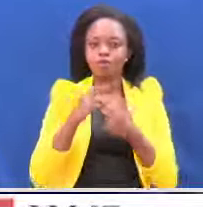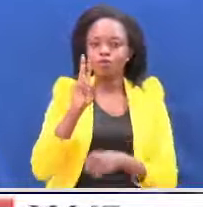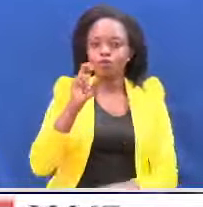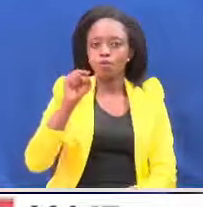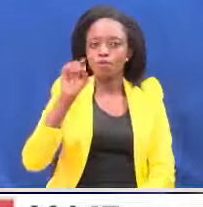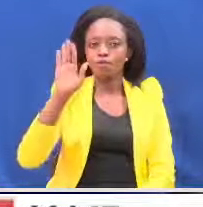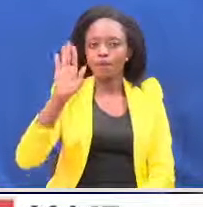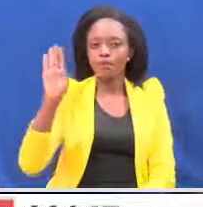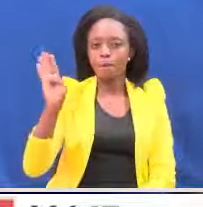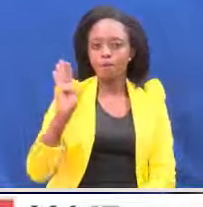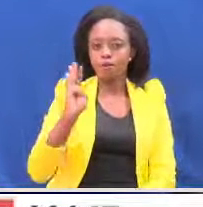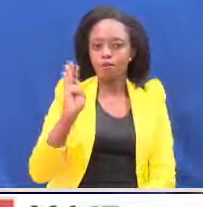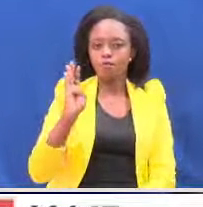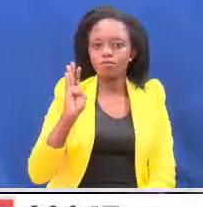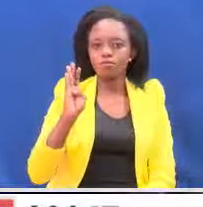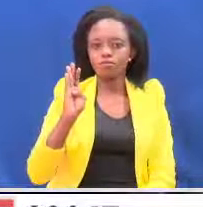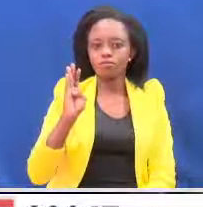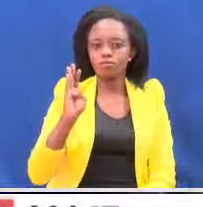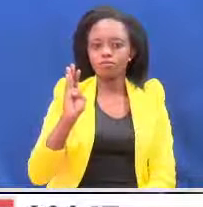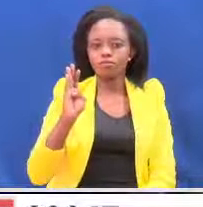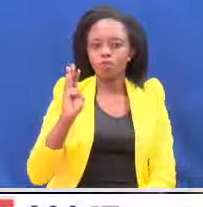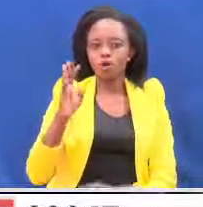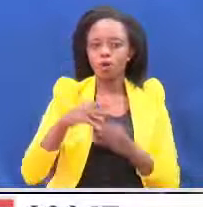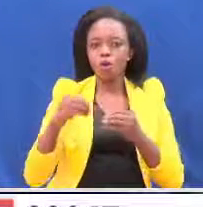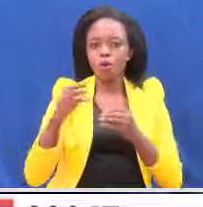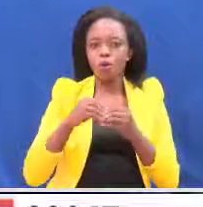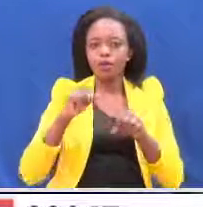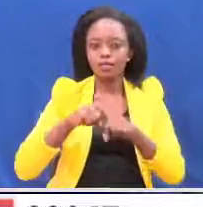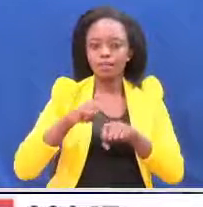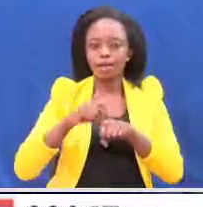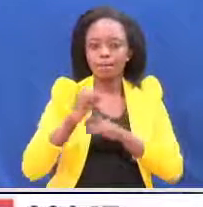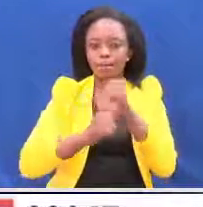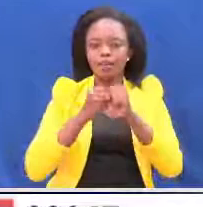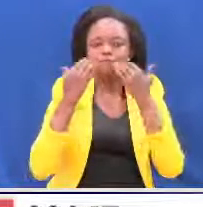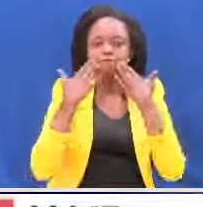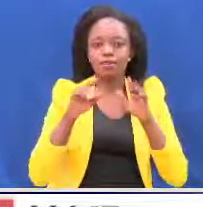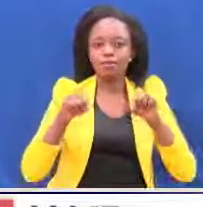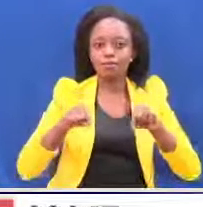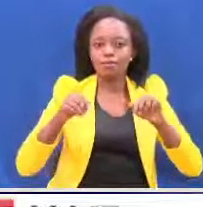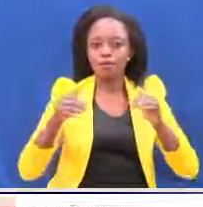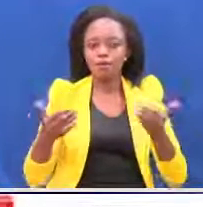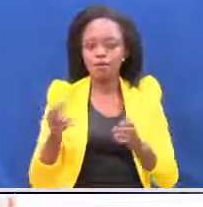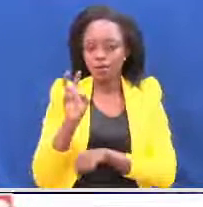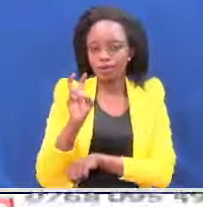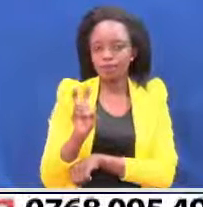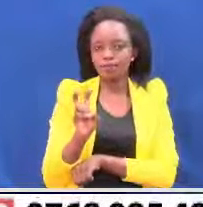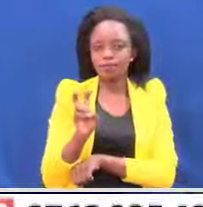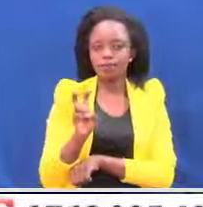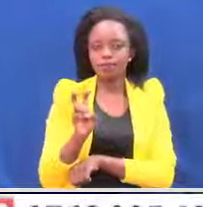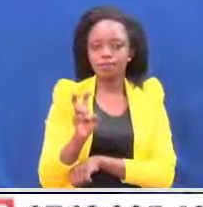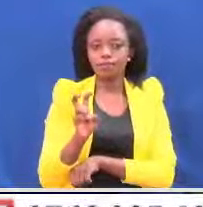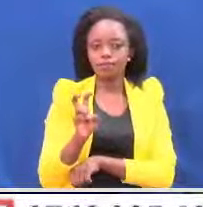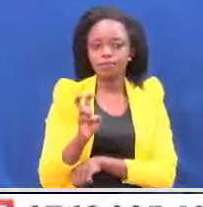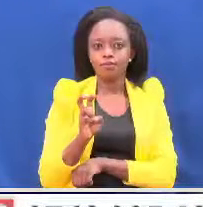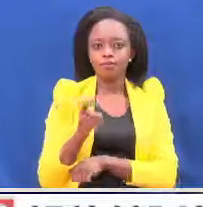$2.5 billion balance sheet by the end of this year. And that is how we see line